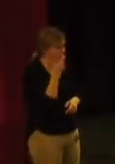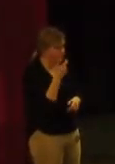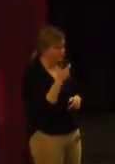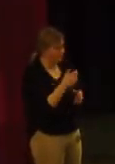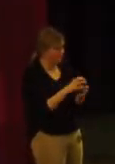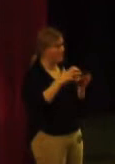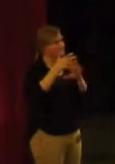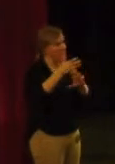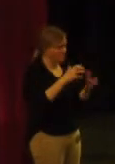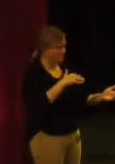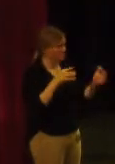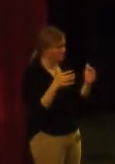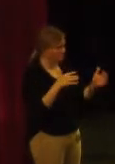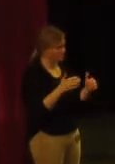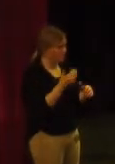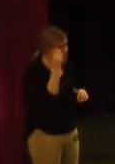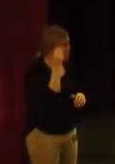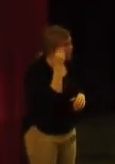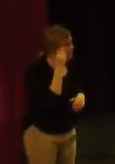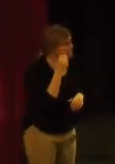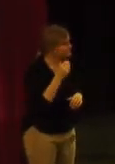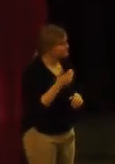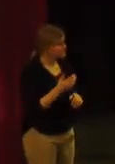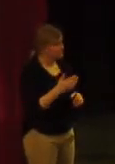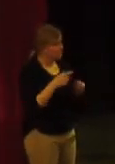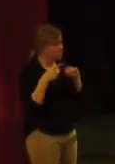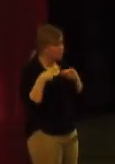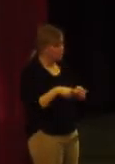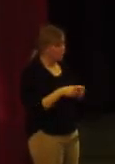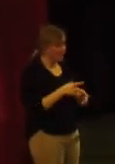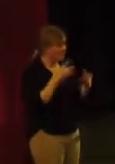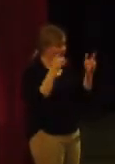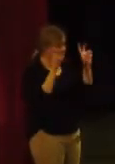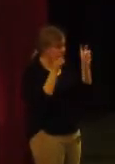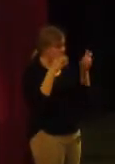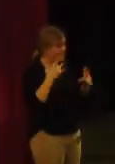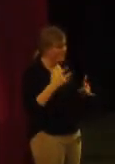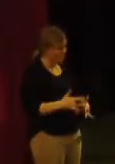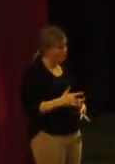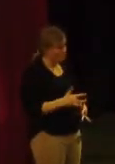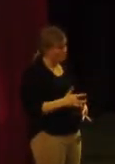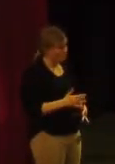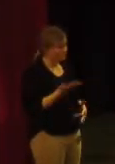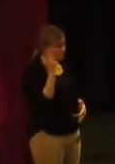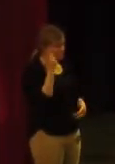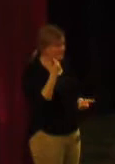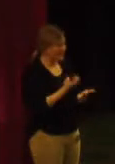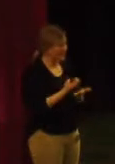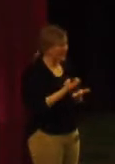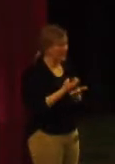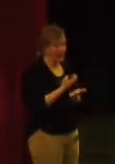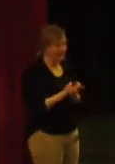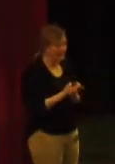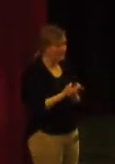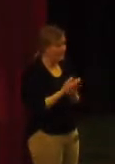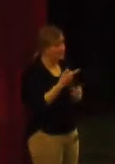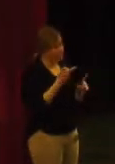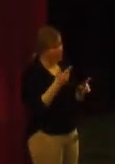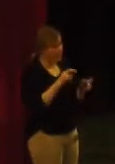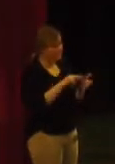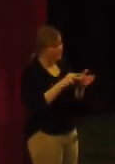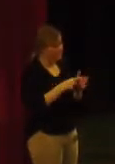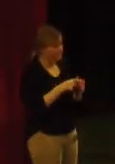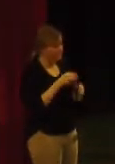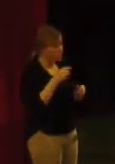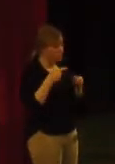about that somewhere. Well, there was a worldwide depression. It was pretty depressed in Mexico economically. And so there were families that came north from Mexico in